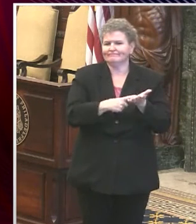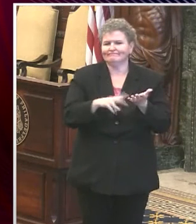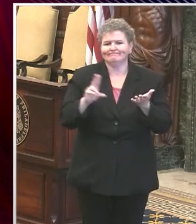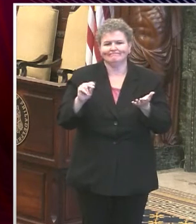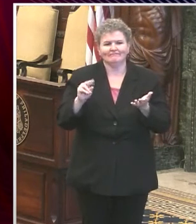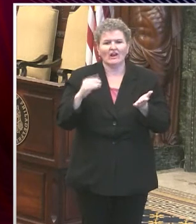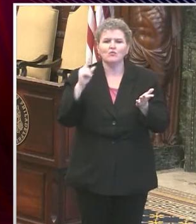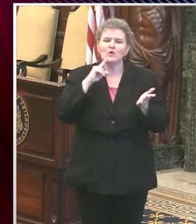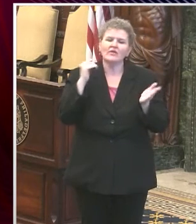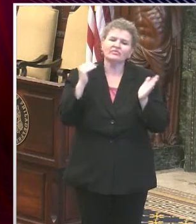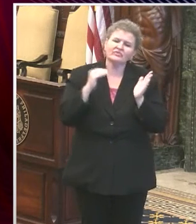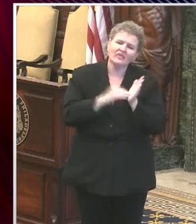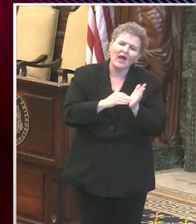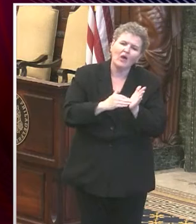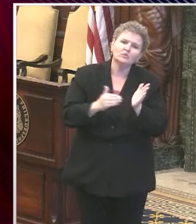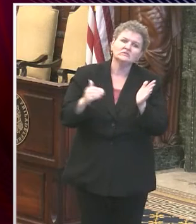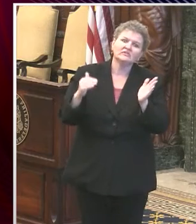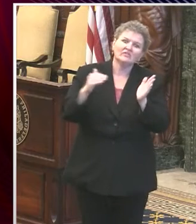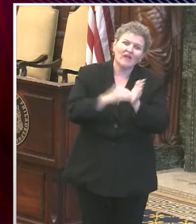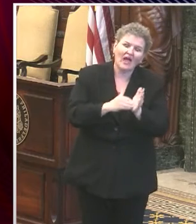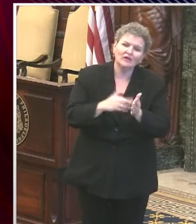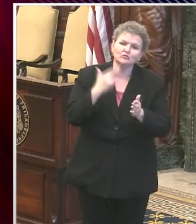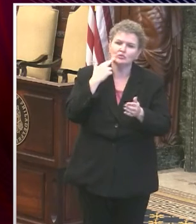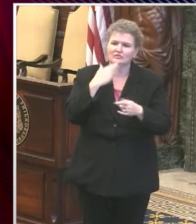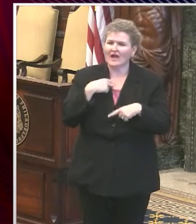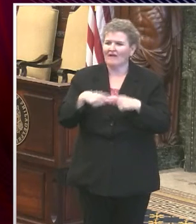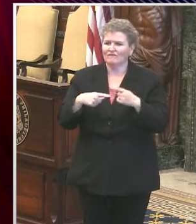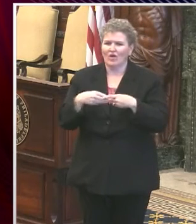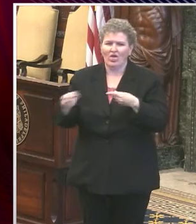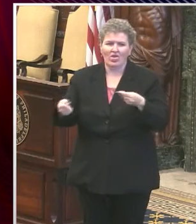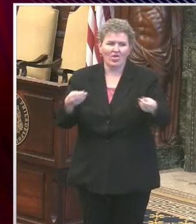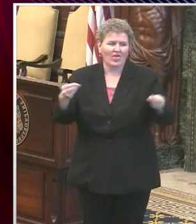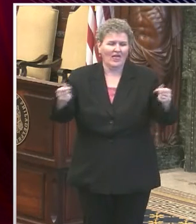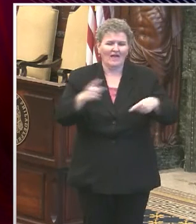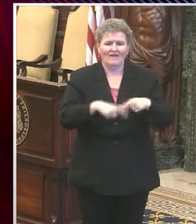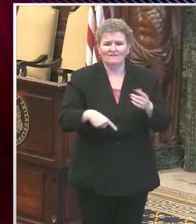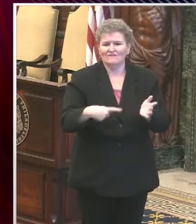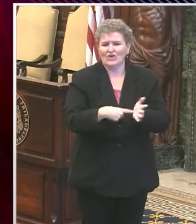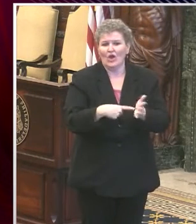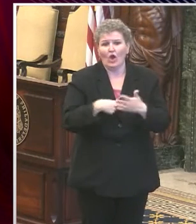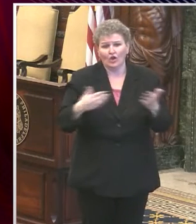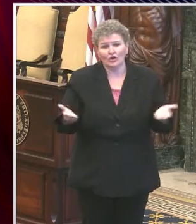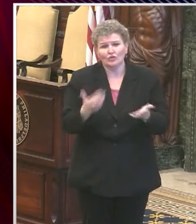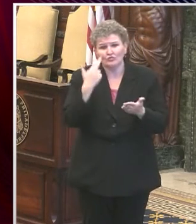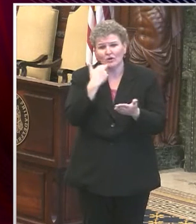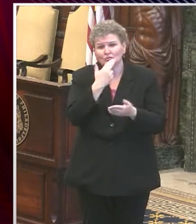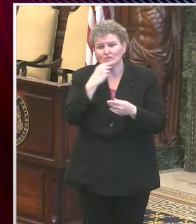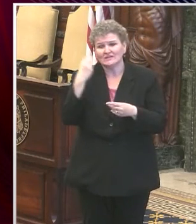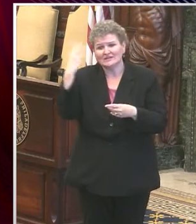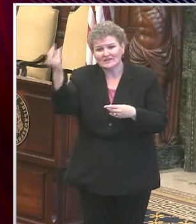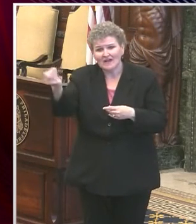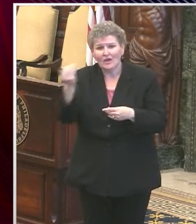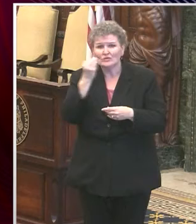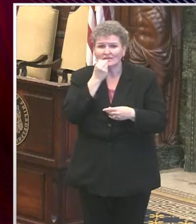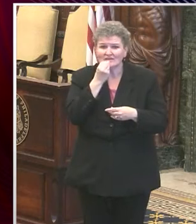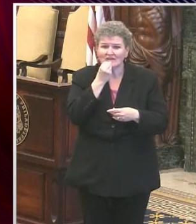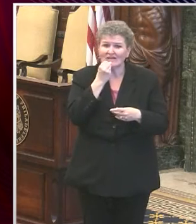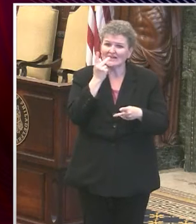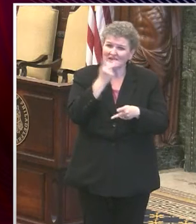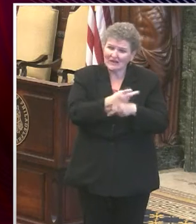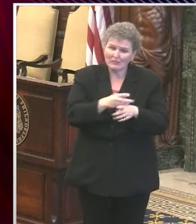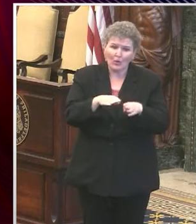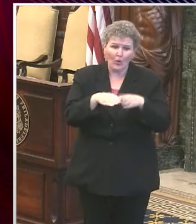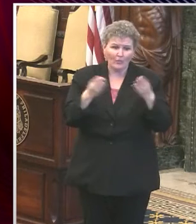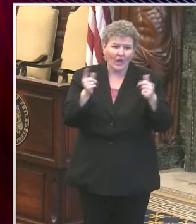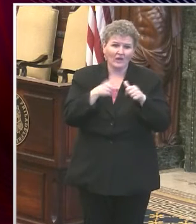in Philadelphia. I don't know that we could afford to do that. I would encourage the restaurants that have outdoor dining to keep it open as long as possible and have as many